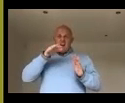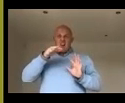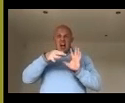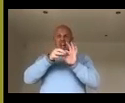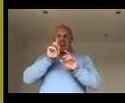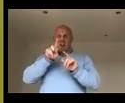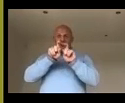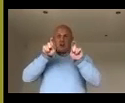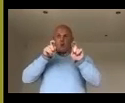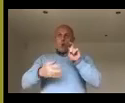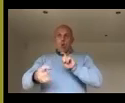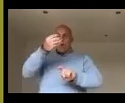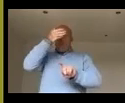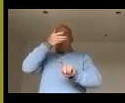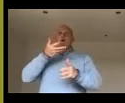apply.